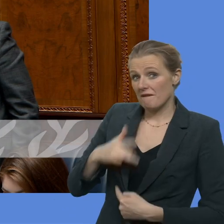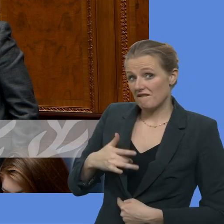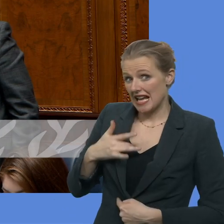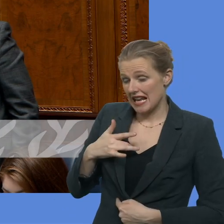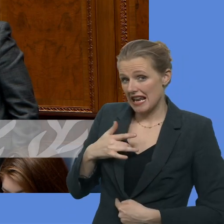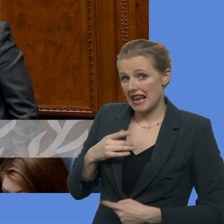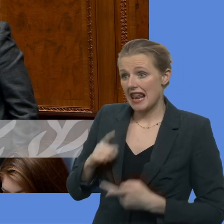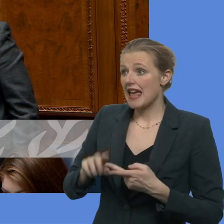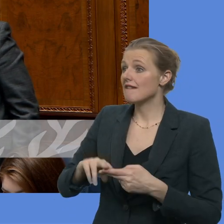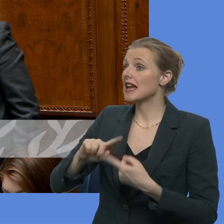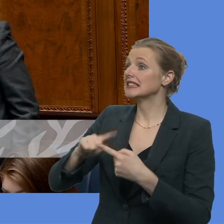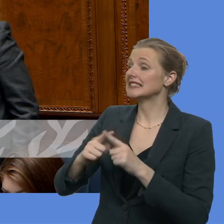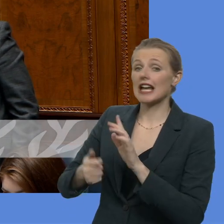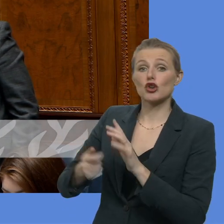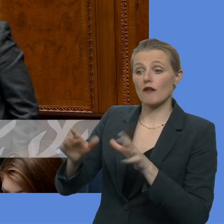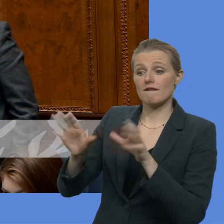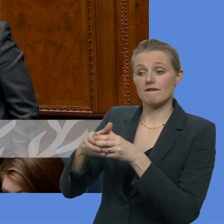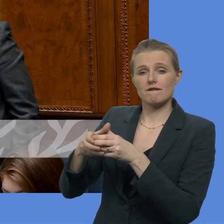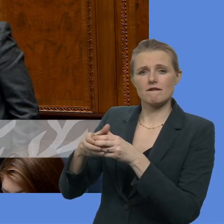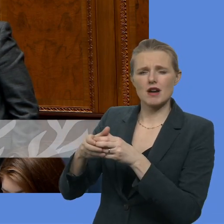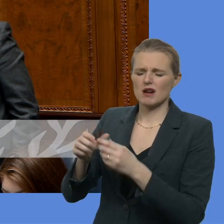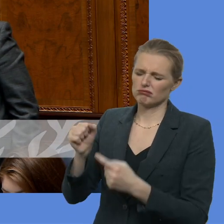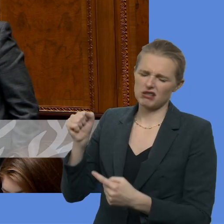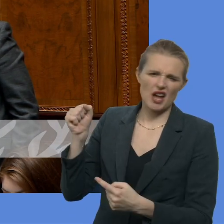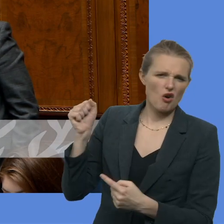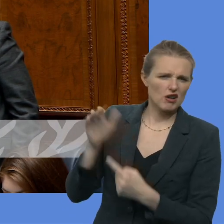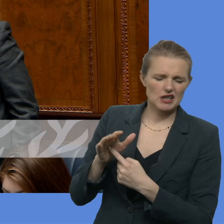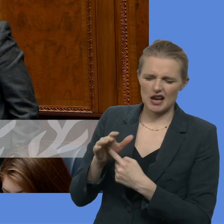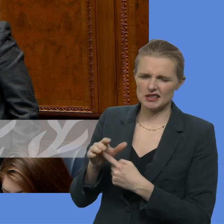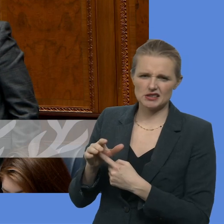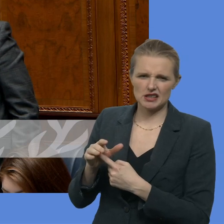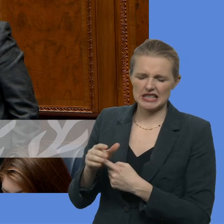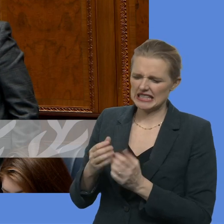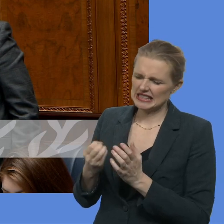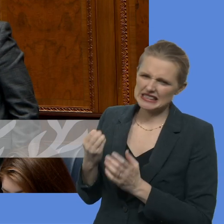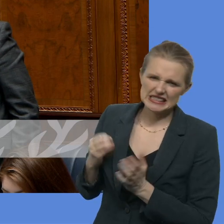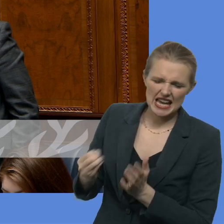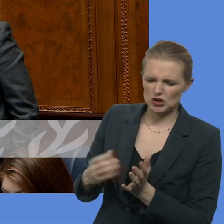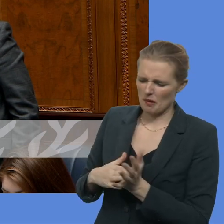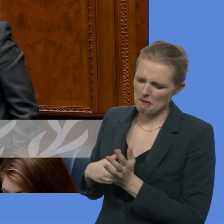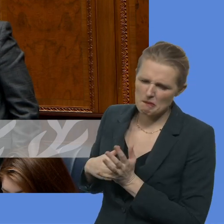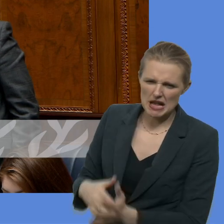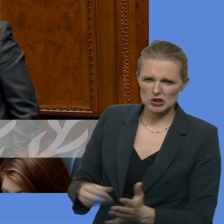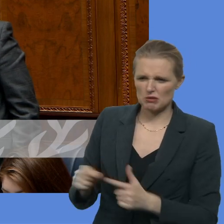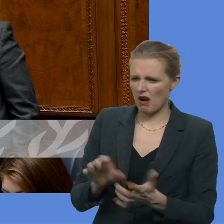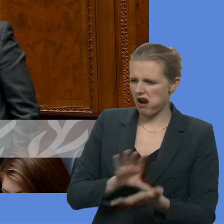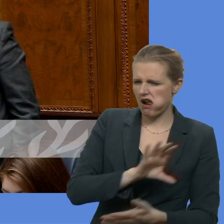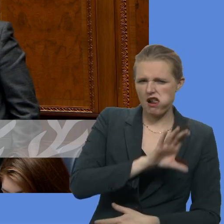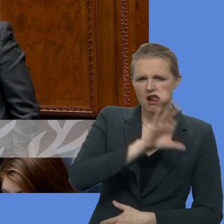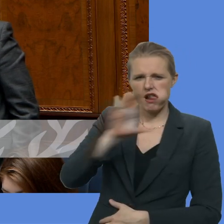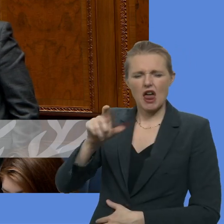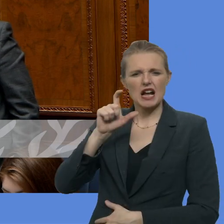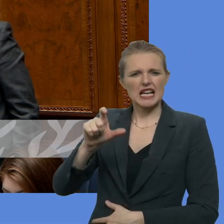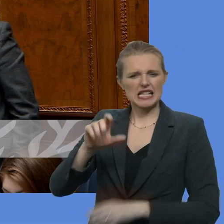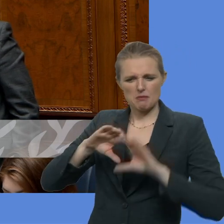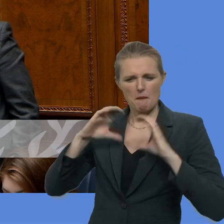to prioritise tens of millions more into Casement Park while strategies